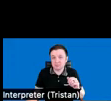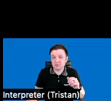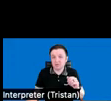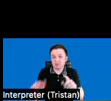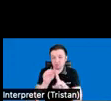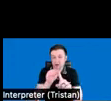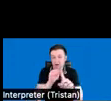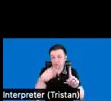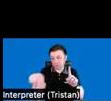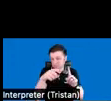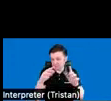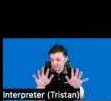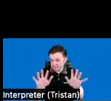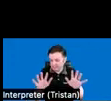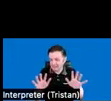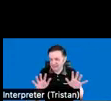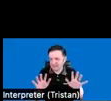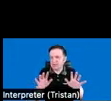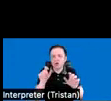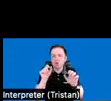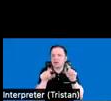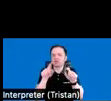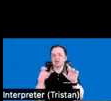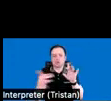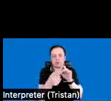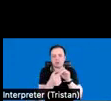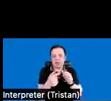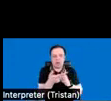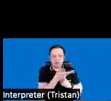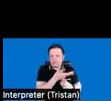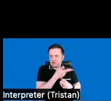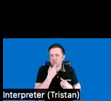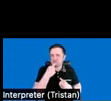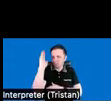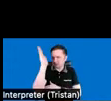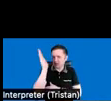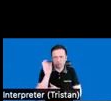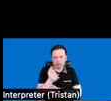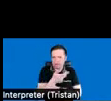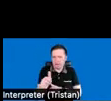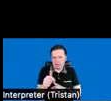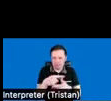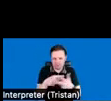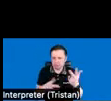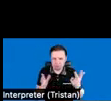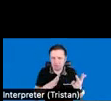the questions can relate to any of the three of us and the three presentations. So thank you.